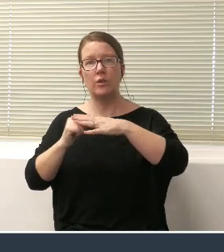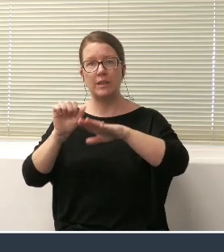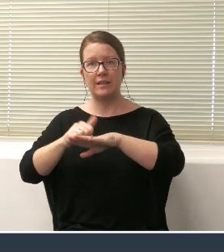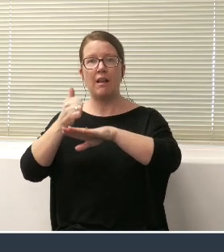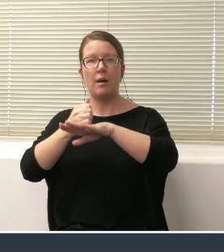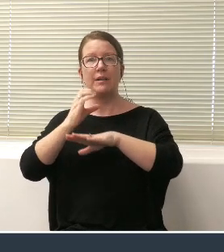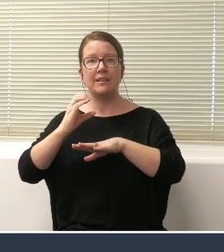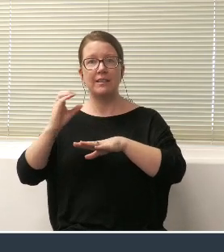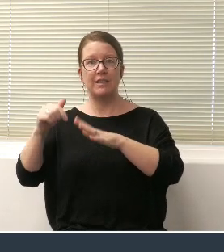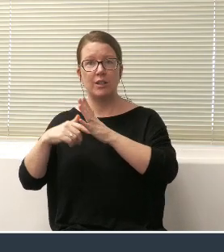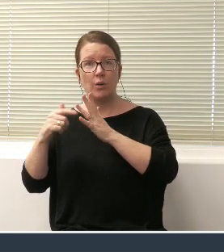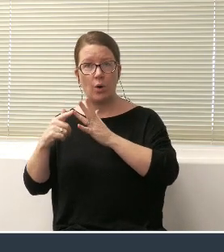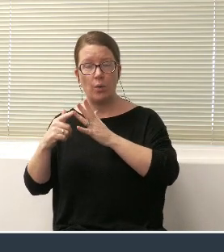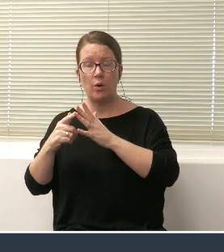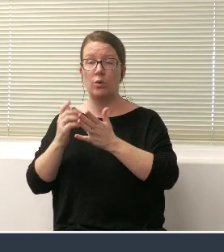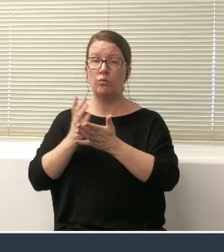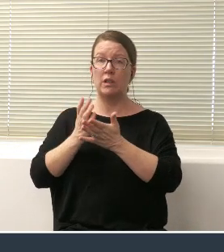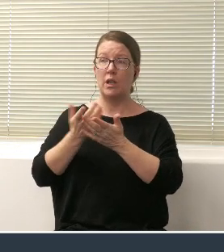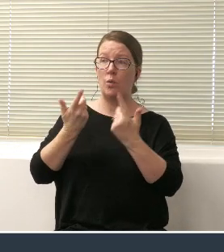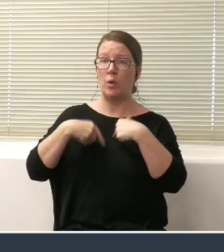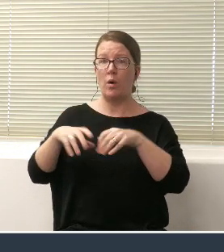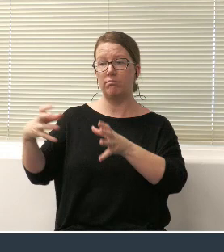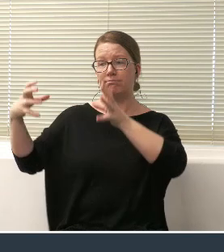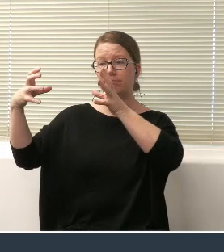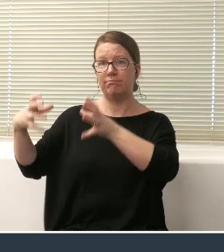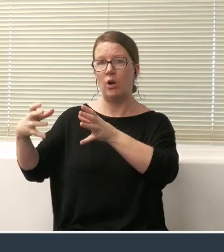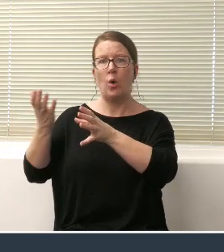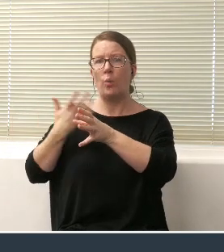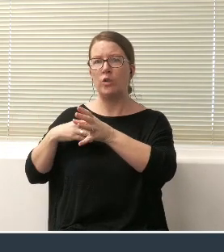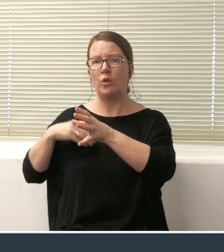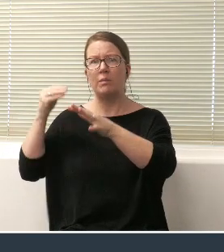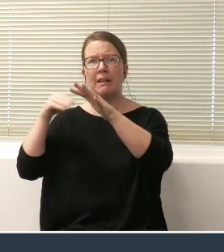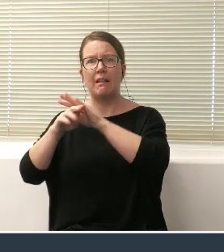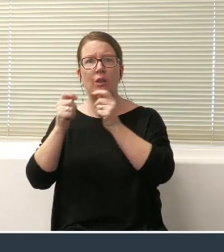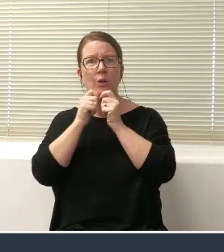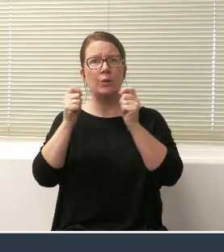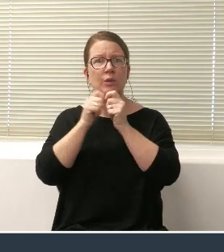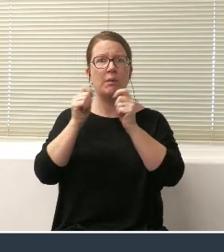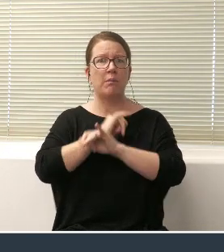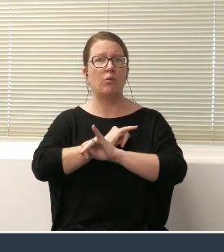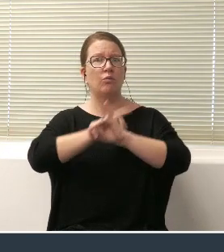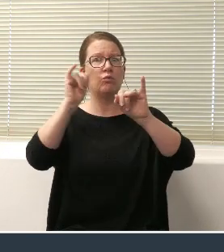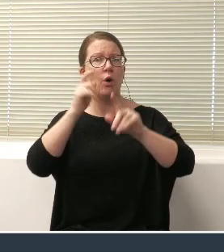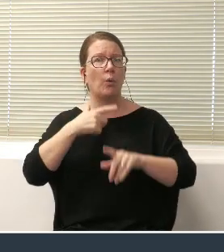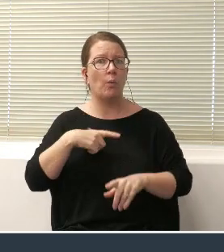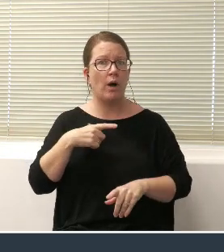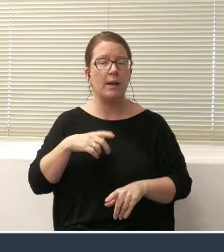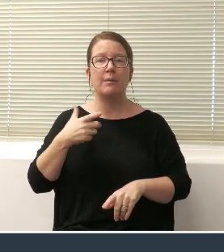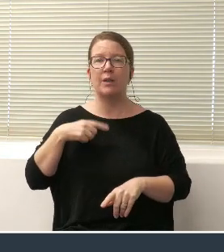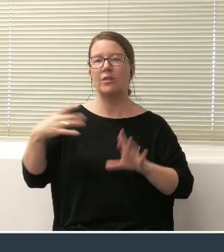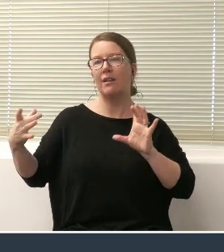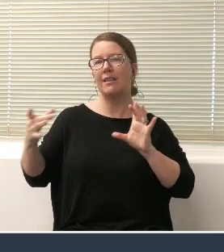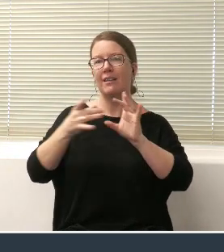with Council. Essentially, we want a body that is not going to appear in the newspaper for the wrong reasons, because it is a council